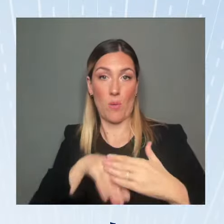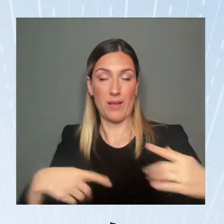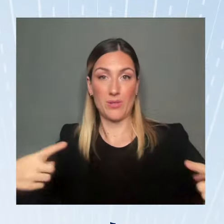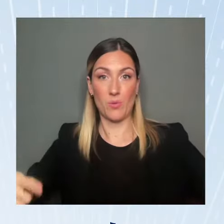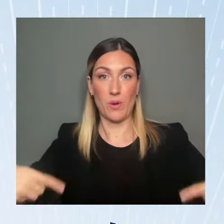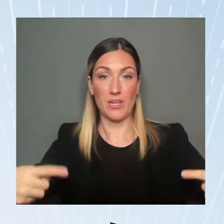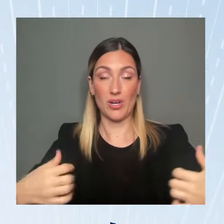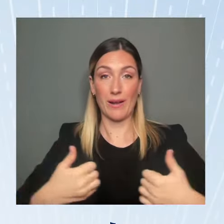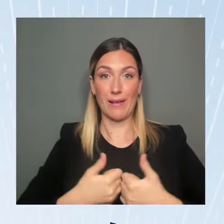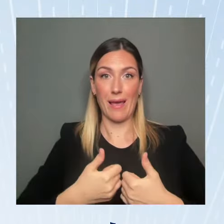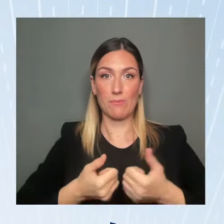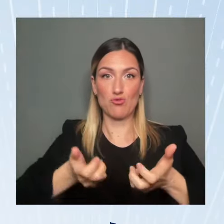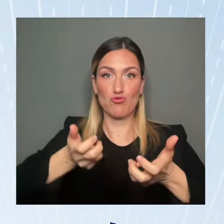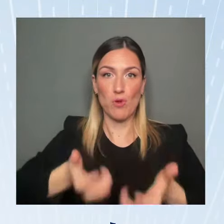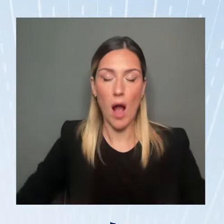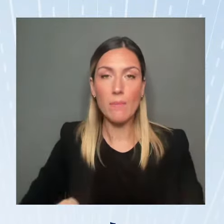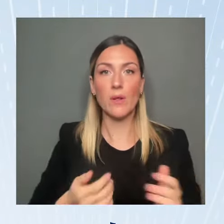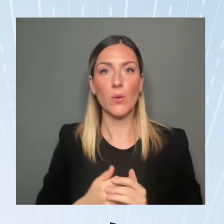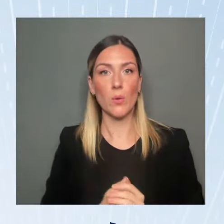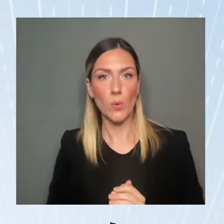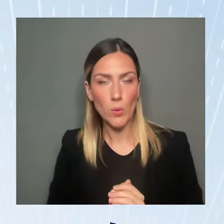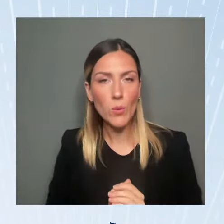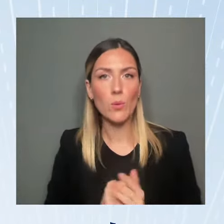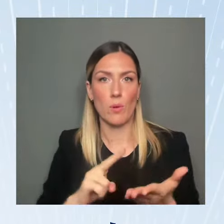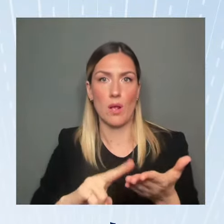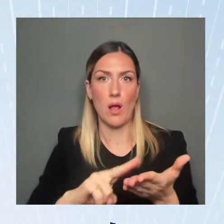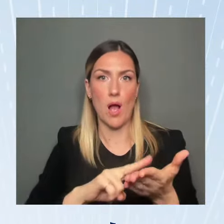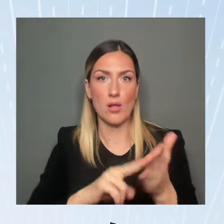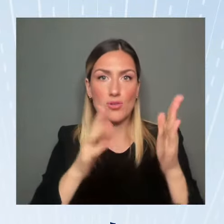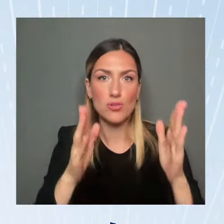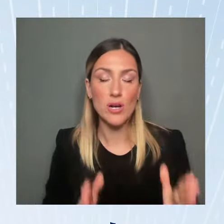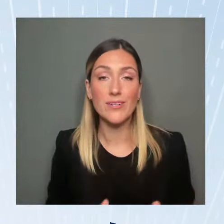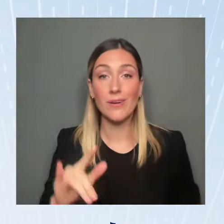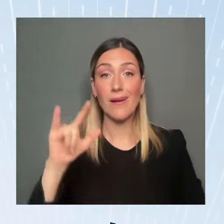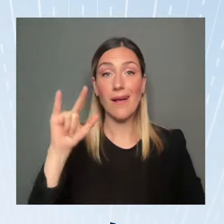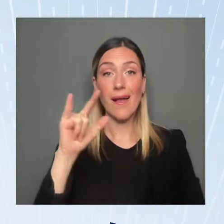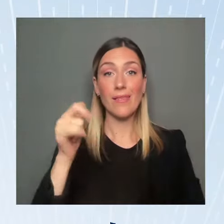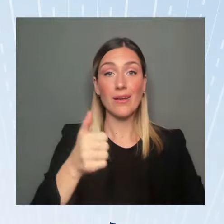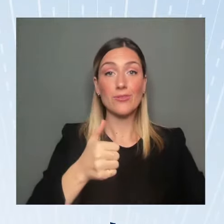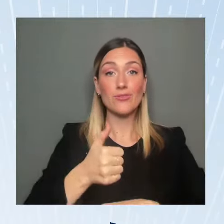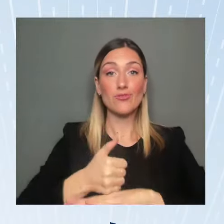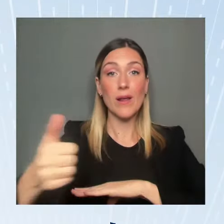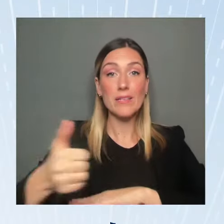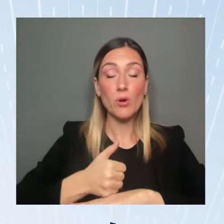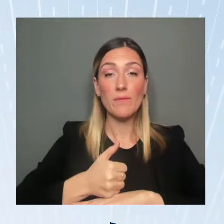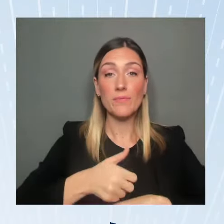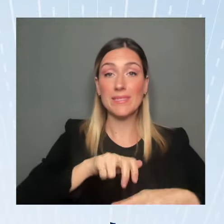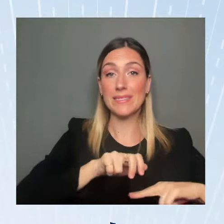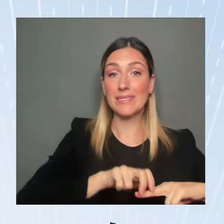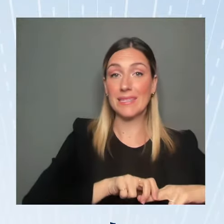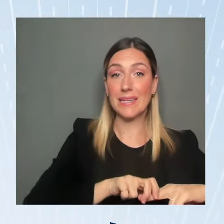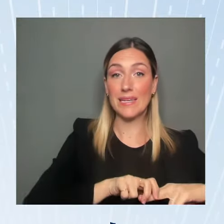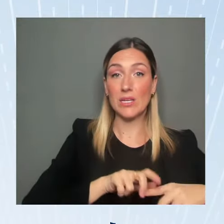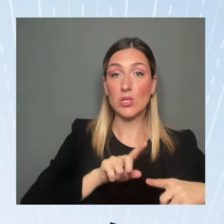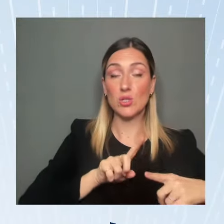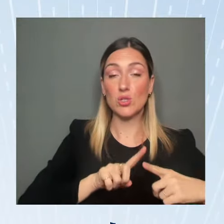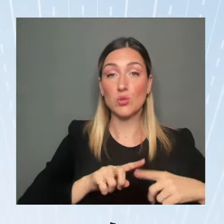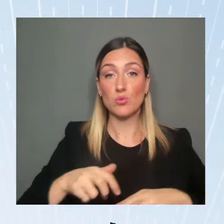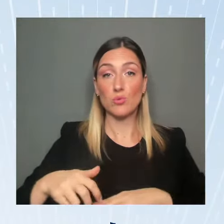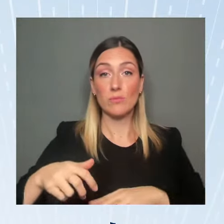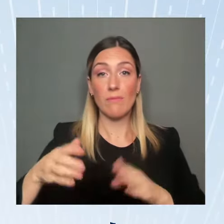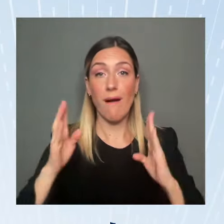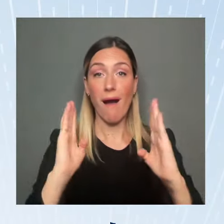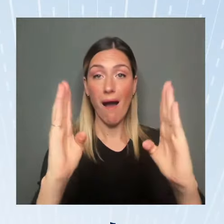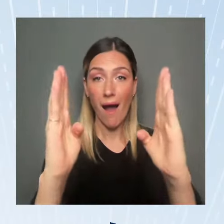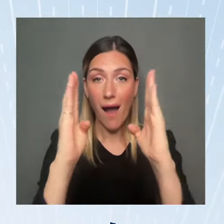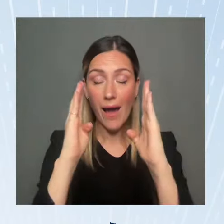dropped by the contractor to a major airline who was transporting them from their seat onto the aisle chair. And for many people